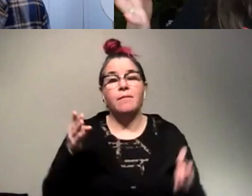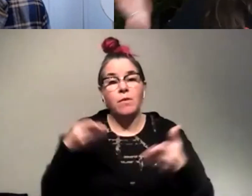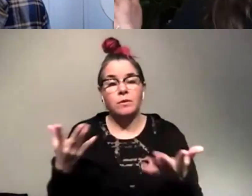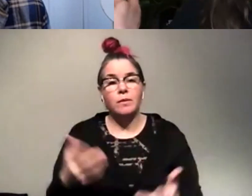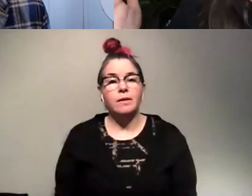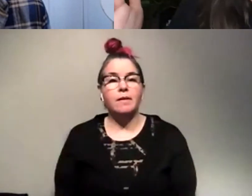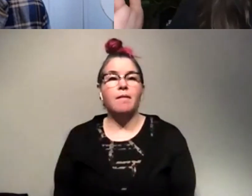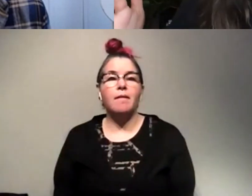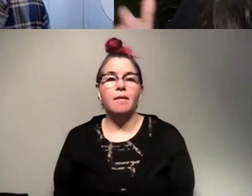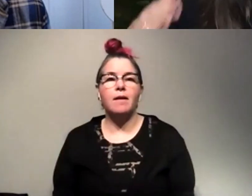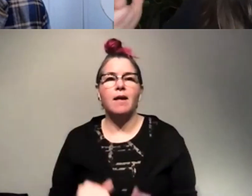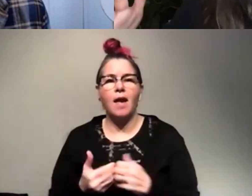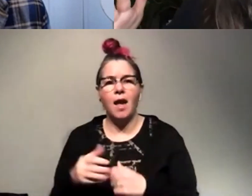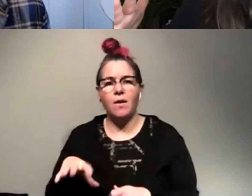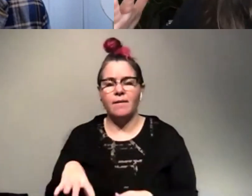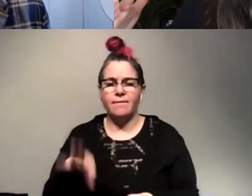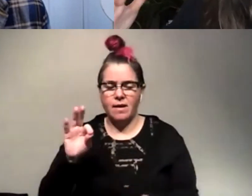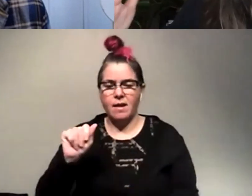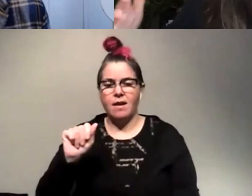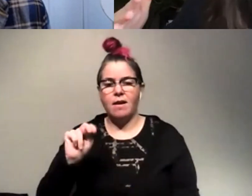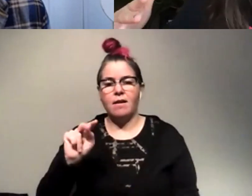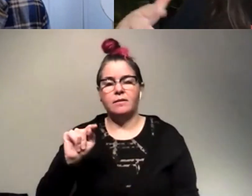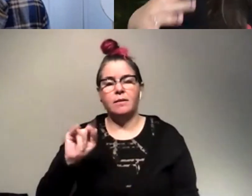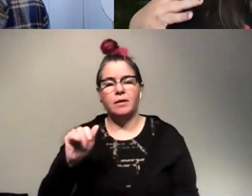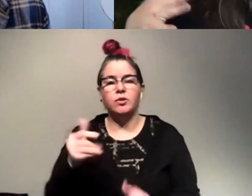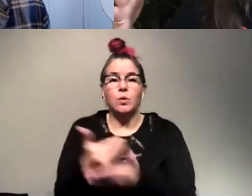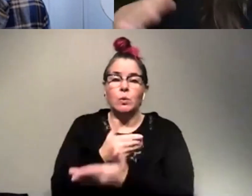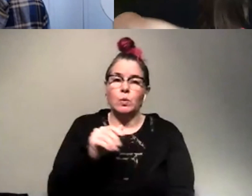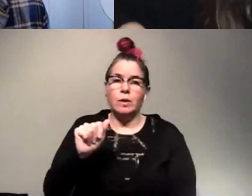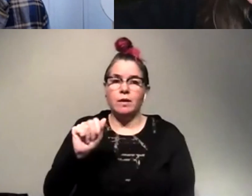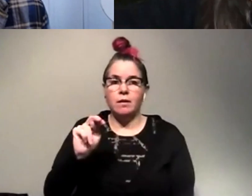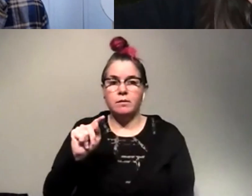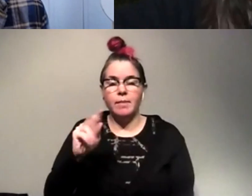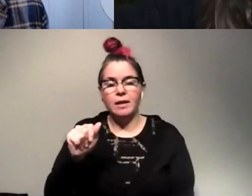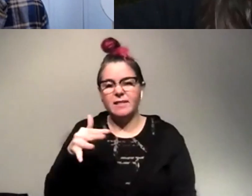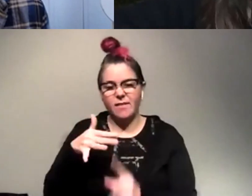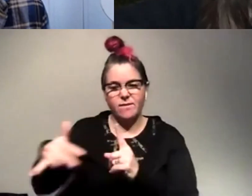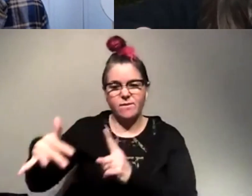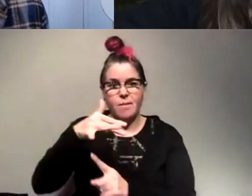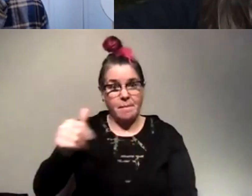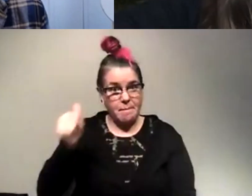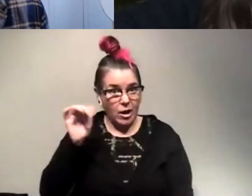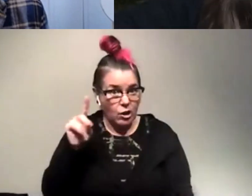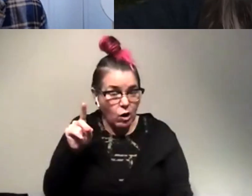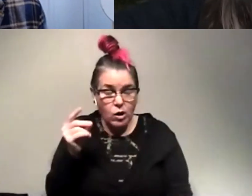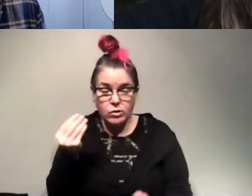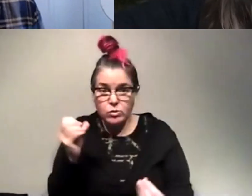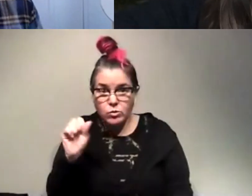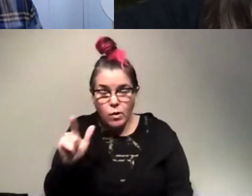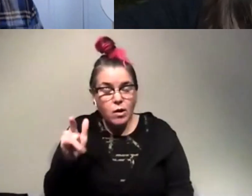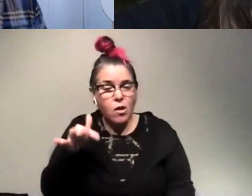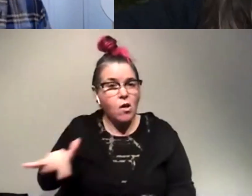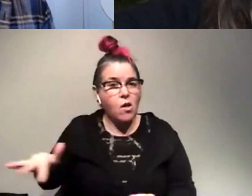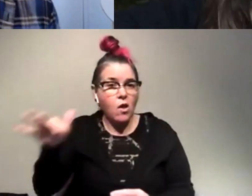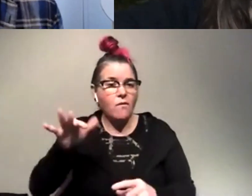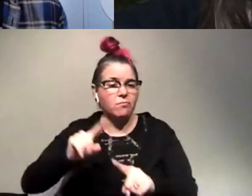can find antibiotics and new antibiotics in our environment, even like in our backyards, in the soil, all over the place. There are so